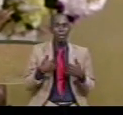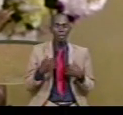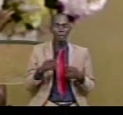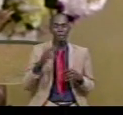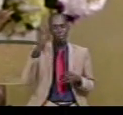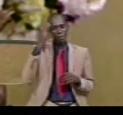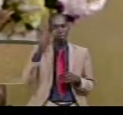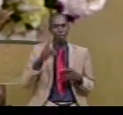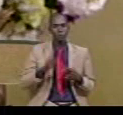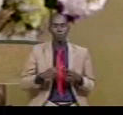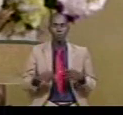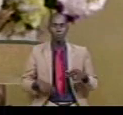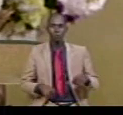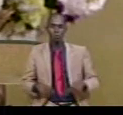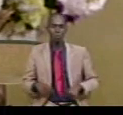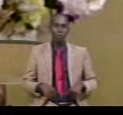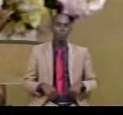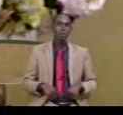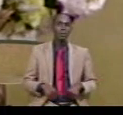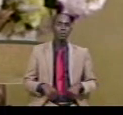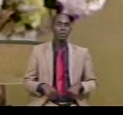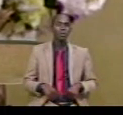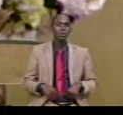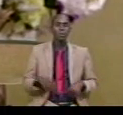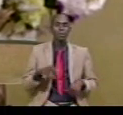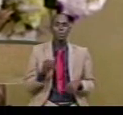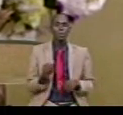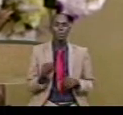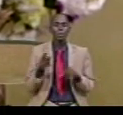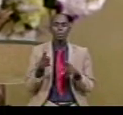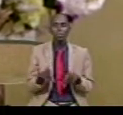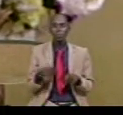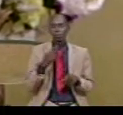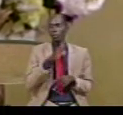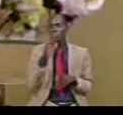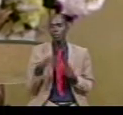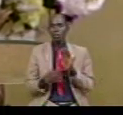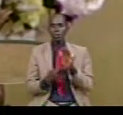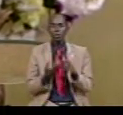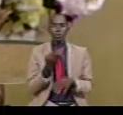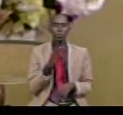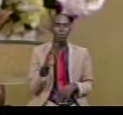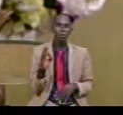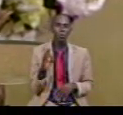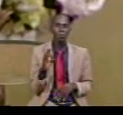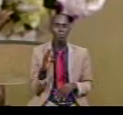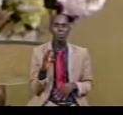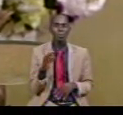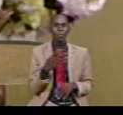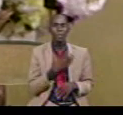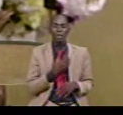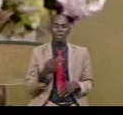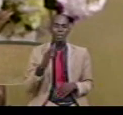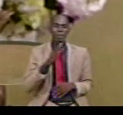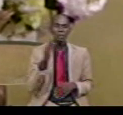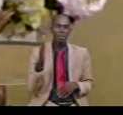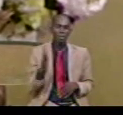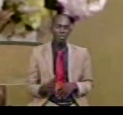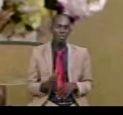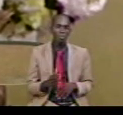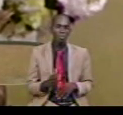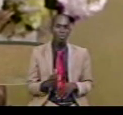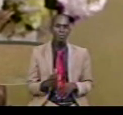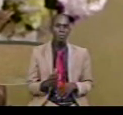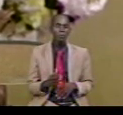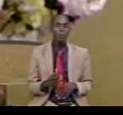a qualified person, but never shows off in the regard, and never refers to